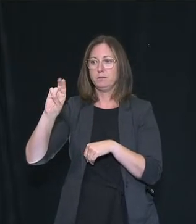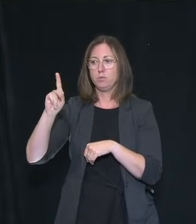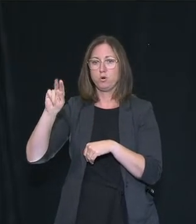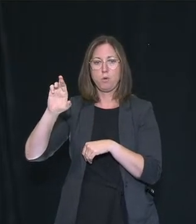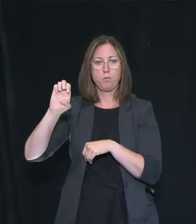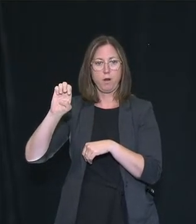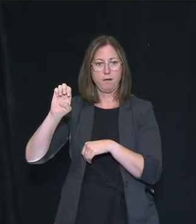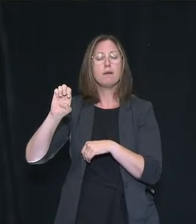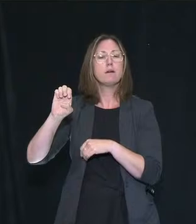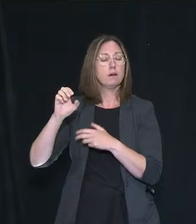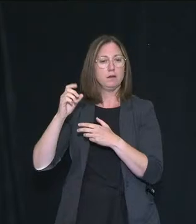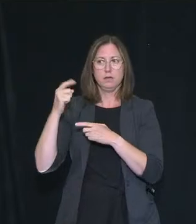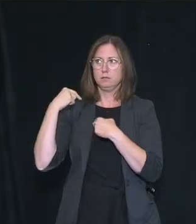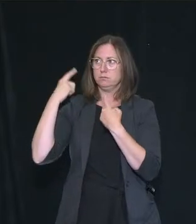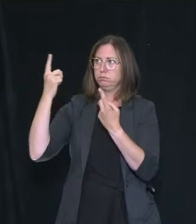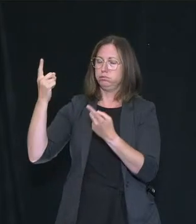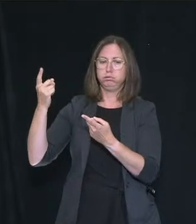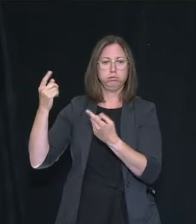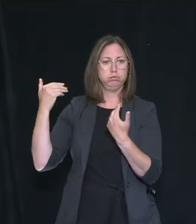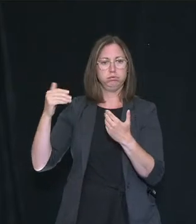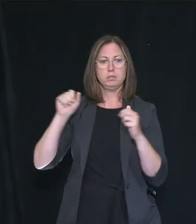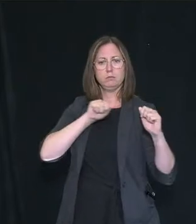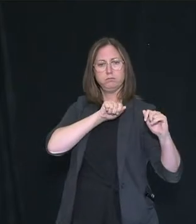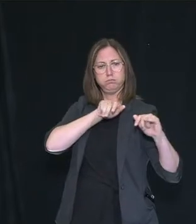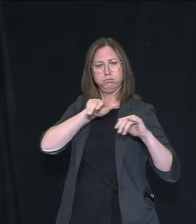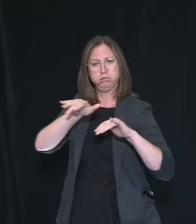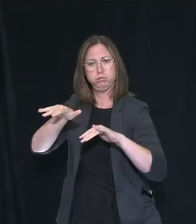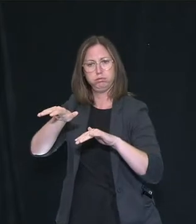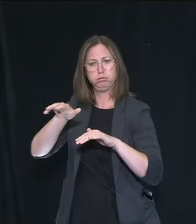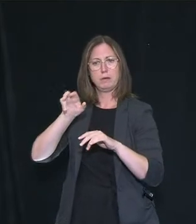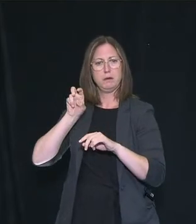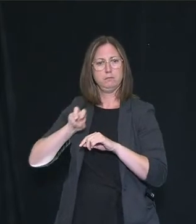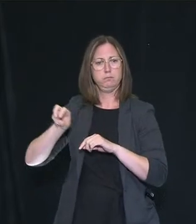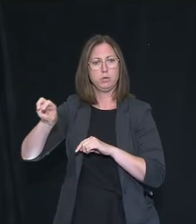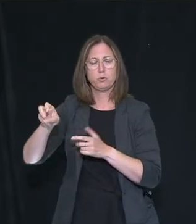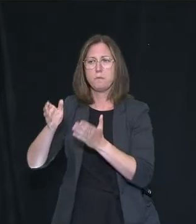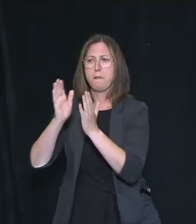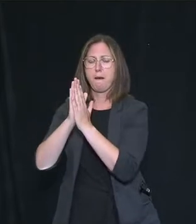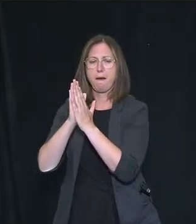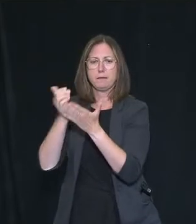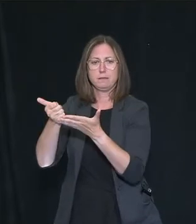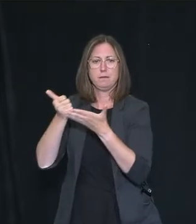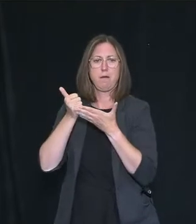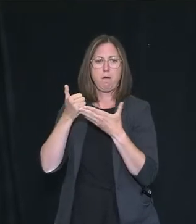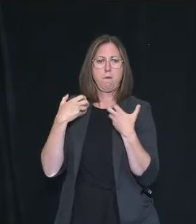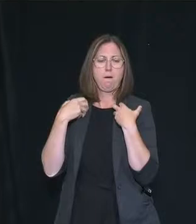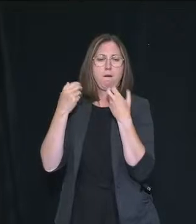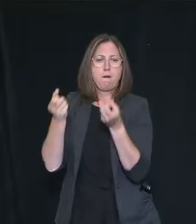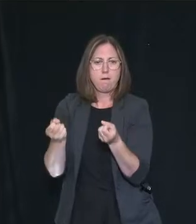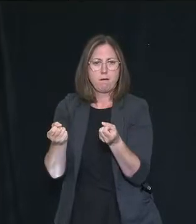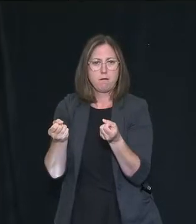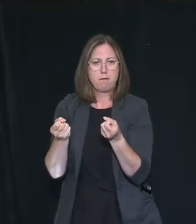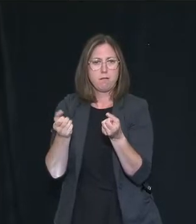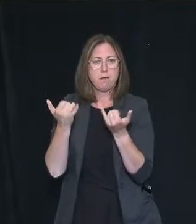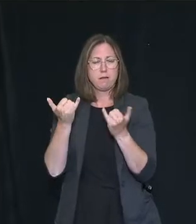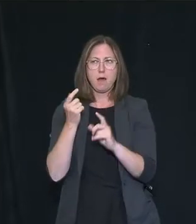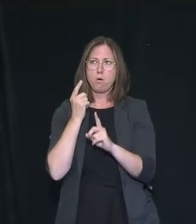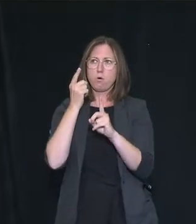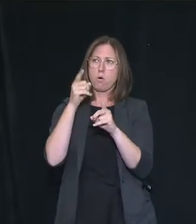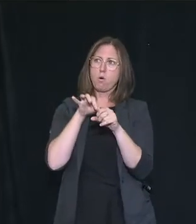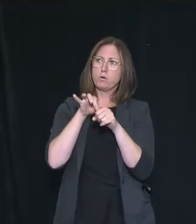to pray and to ask Saint Anne to help them heal. So in the spirit of healing, let us never give